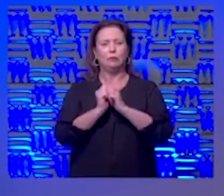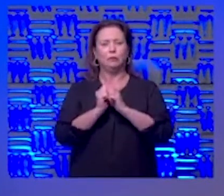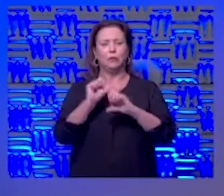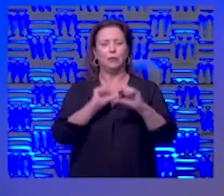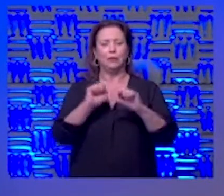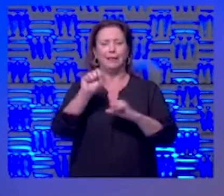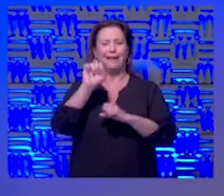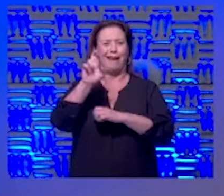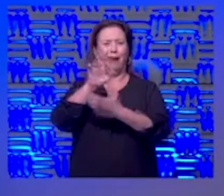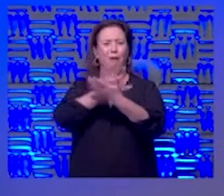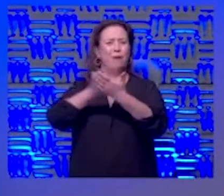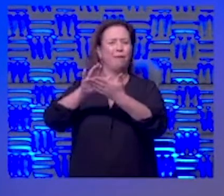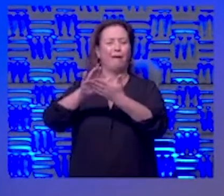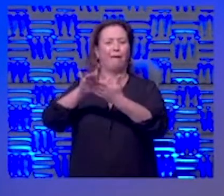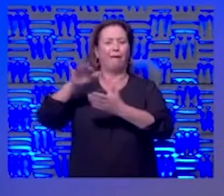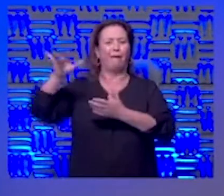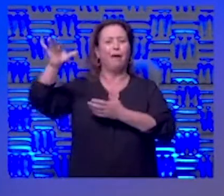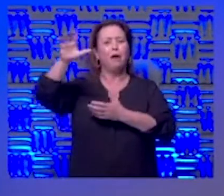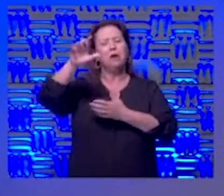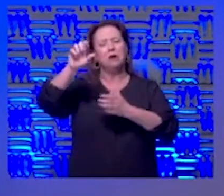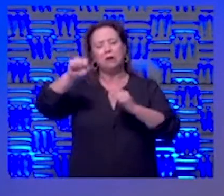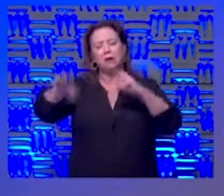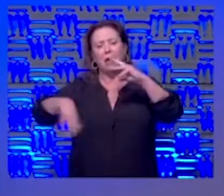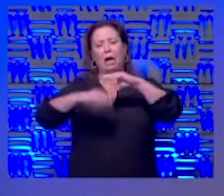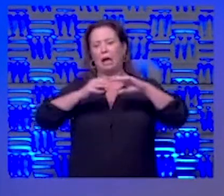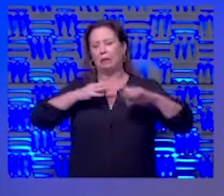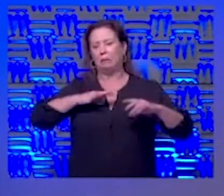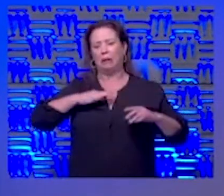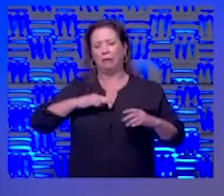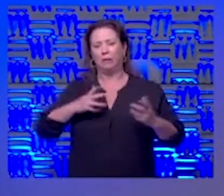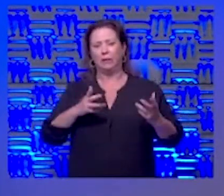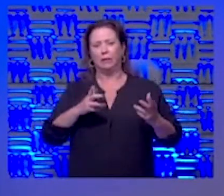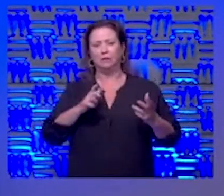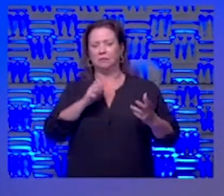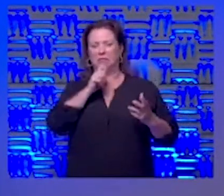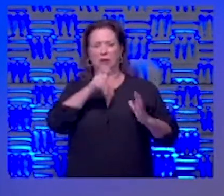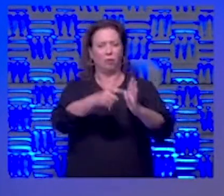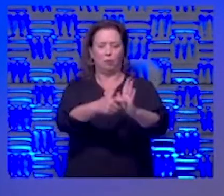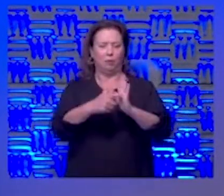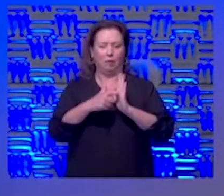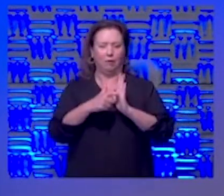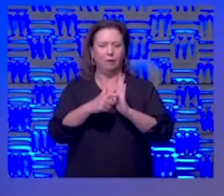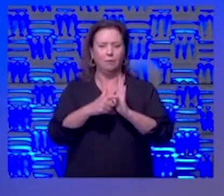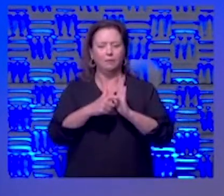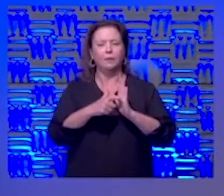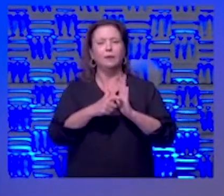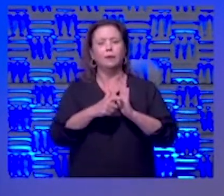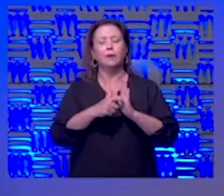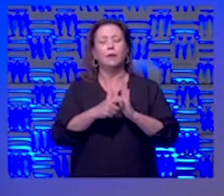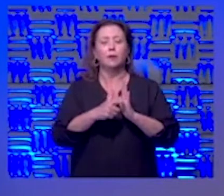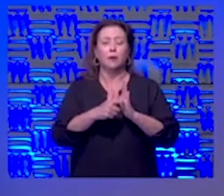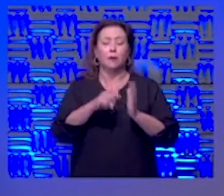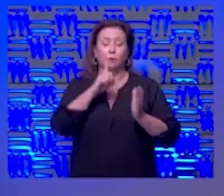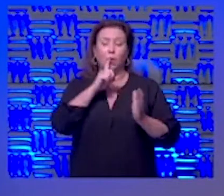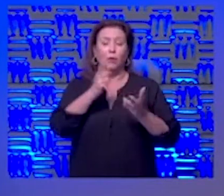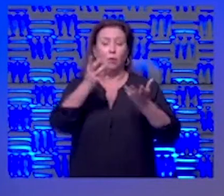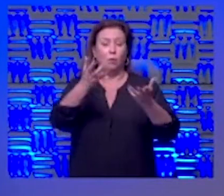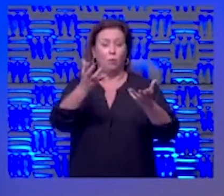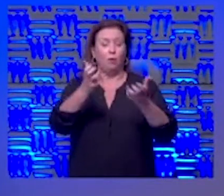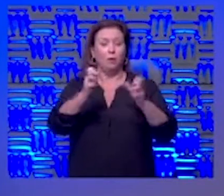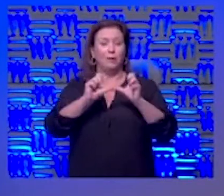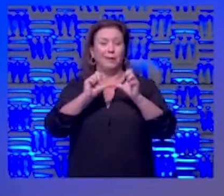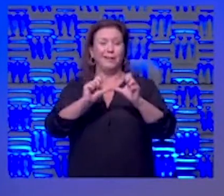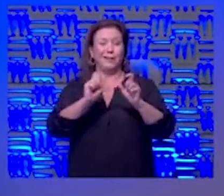air purifier, it could add some benefit. I don't think it's a must-have or a to-do. Basically what you're going to want to do is continue